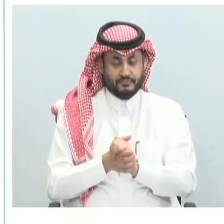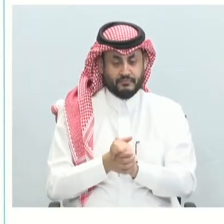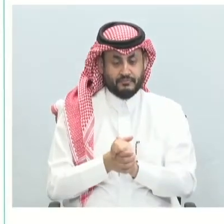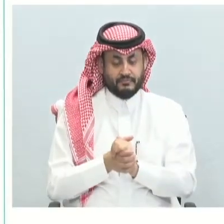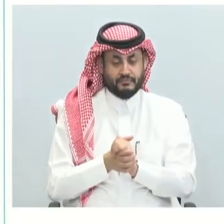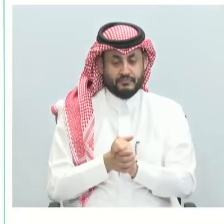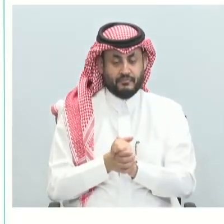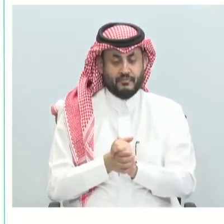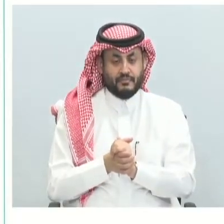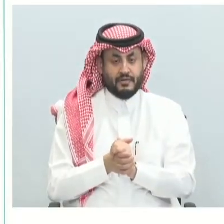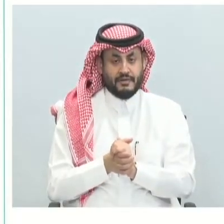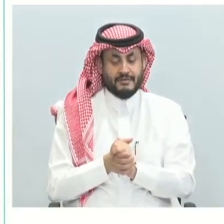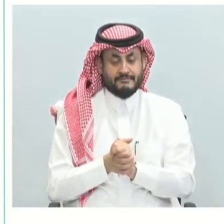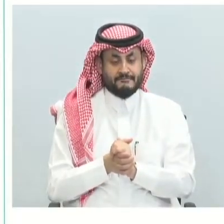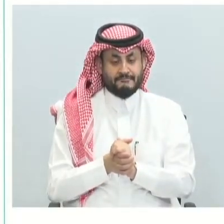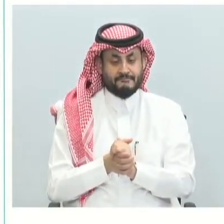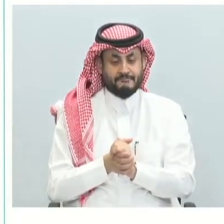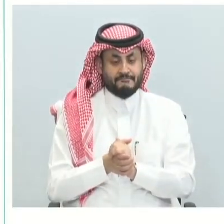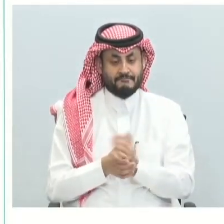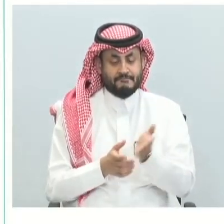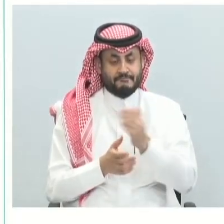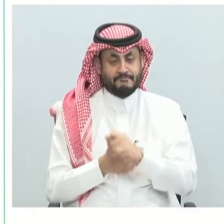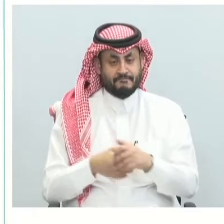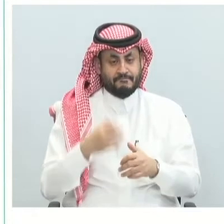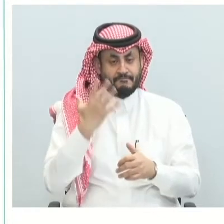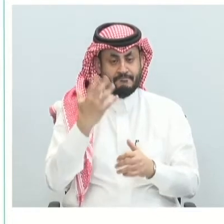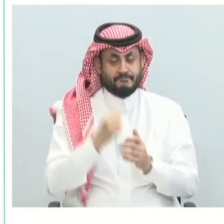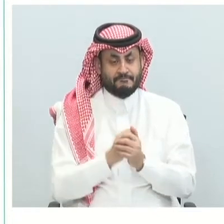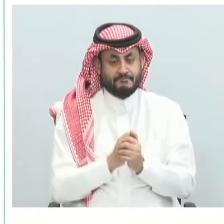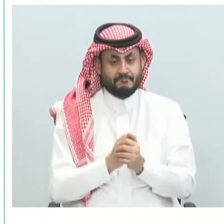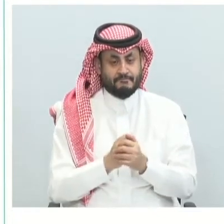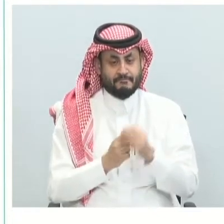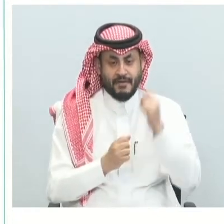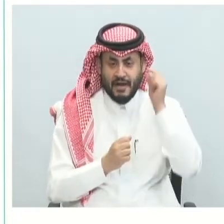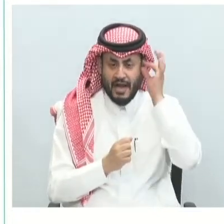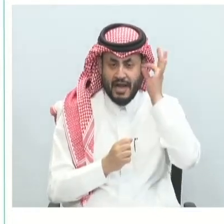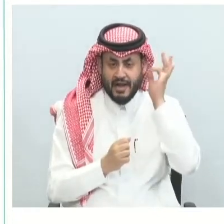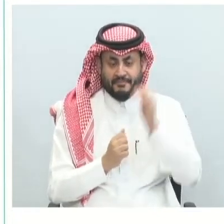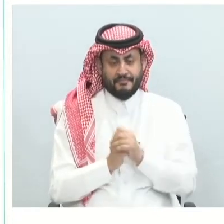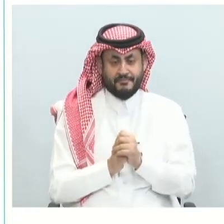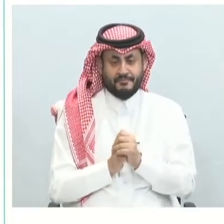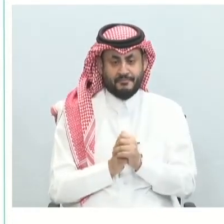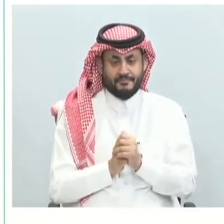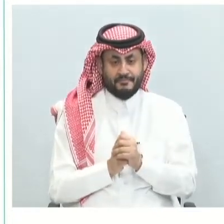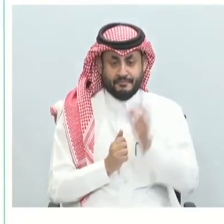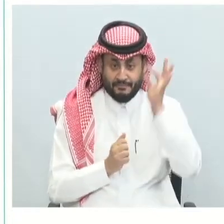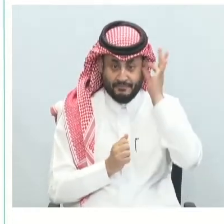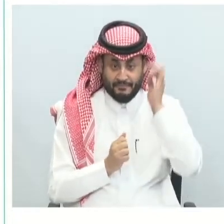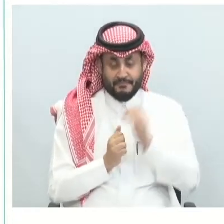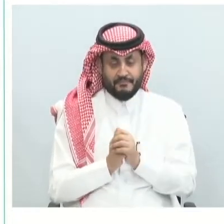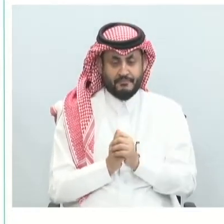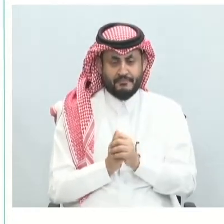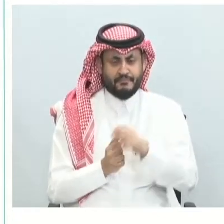I'm wearing pink today. Now, number five. Black. I'm wearing black today.